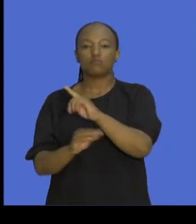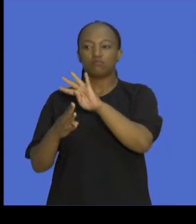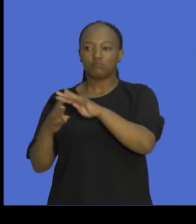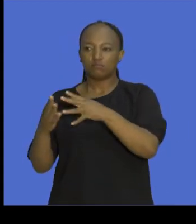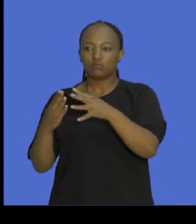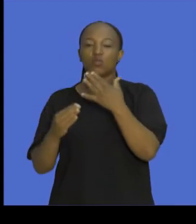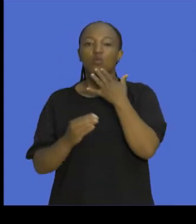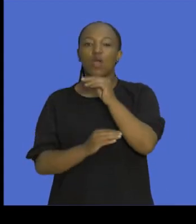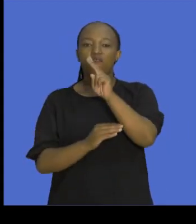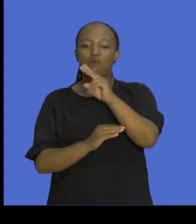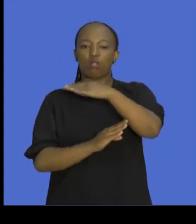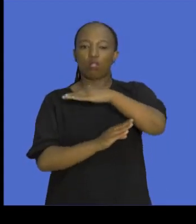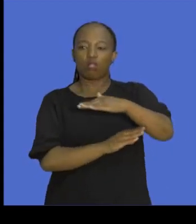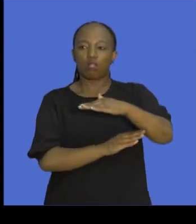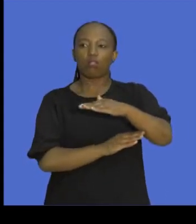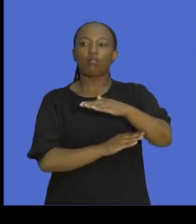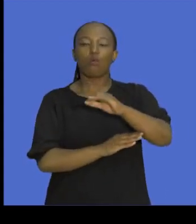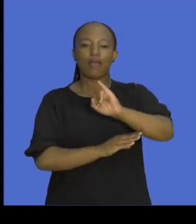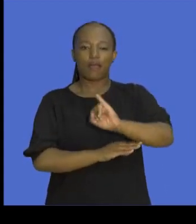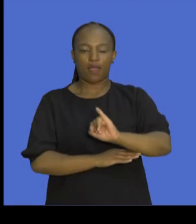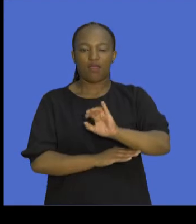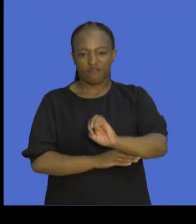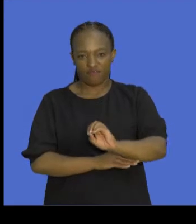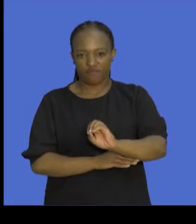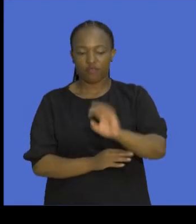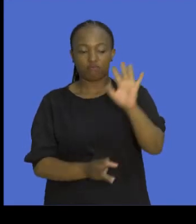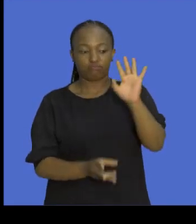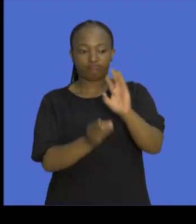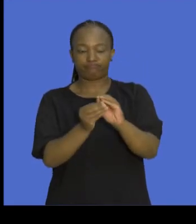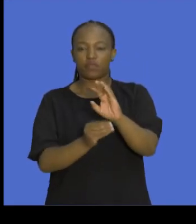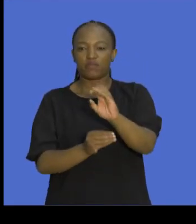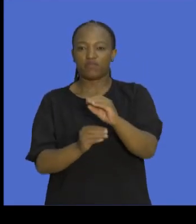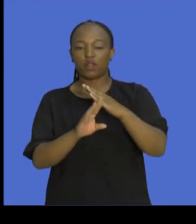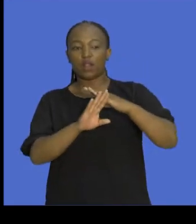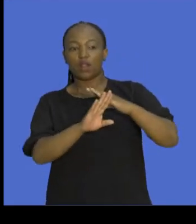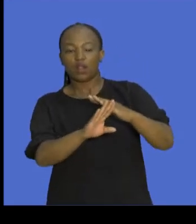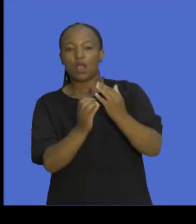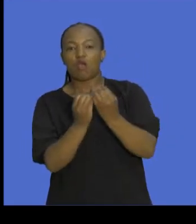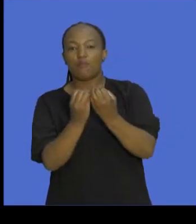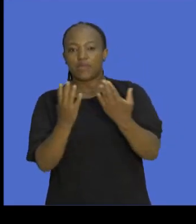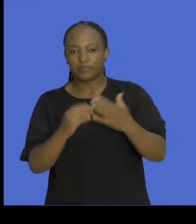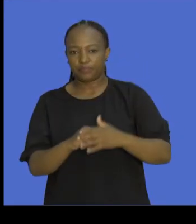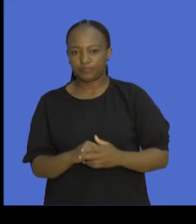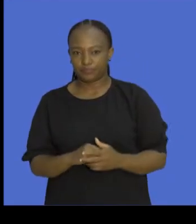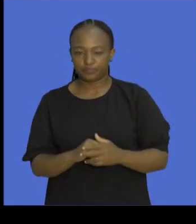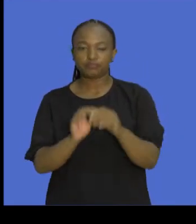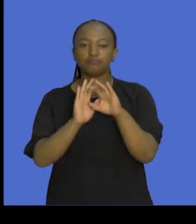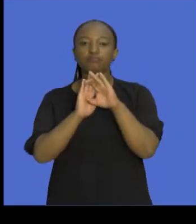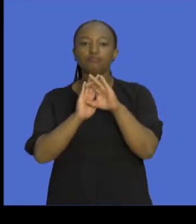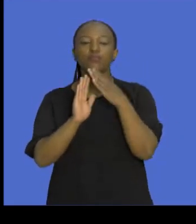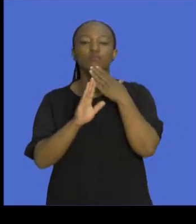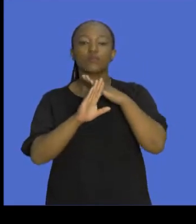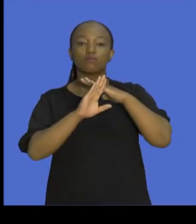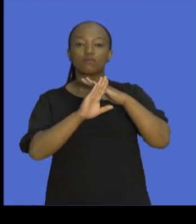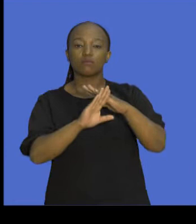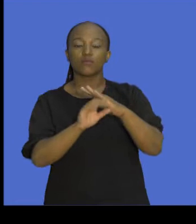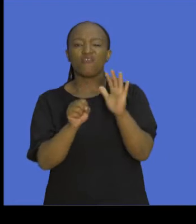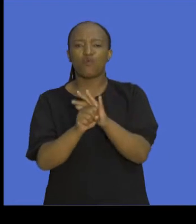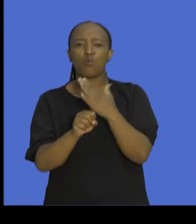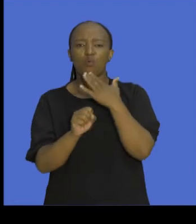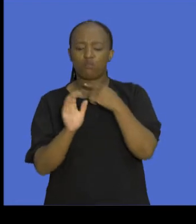ratio of voltage and current in a circuit. It could be the total resistance. If we're talking about the resistance of